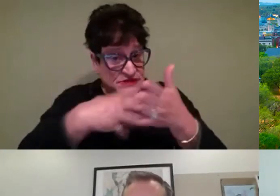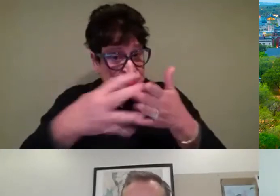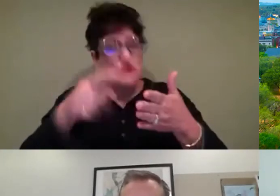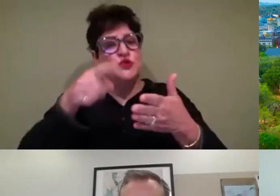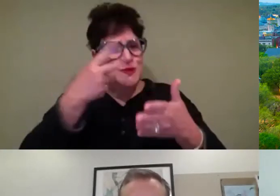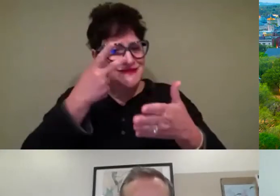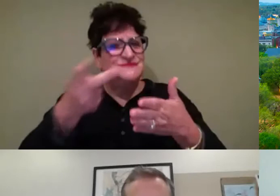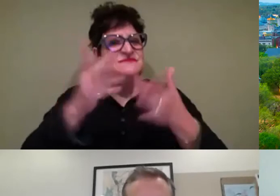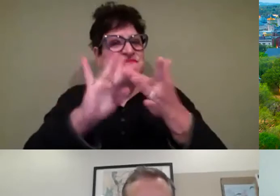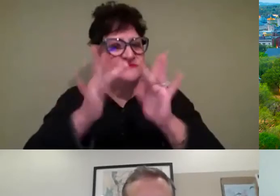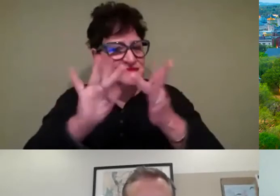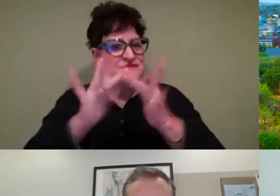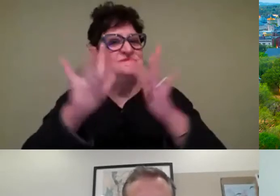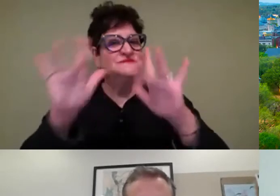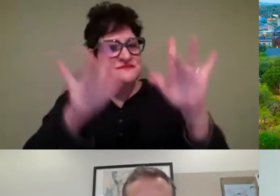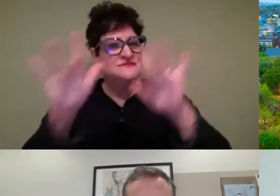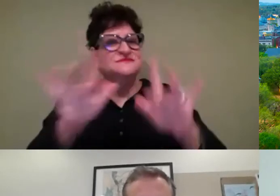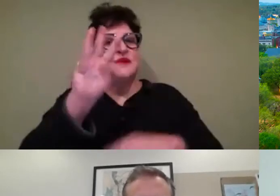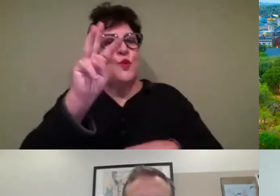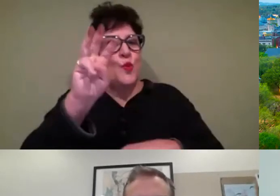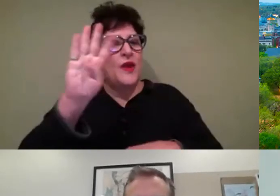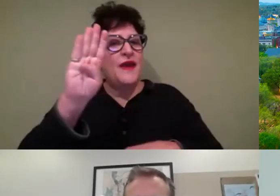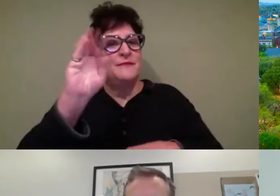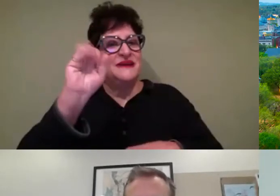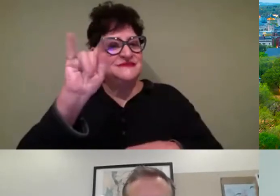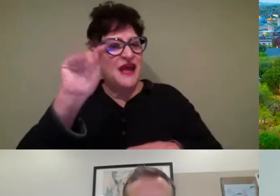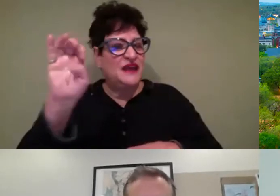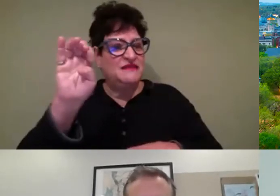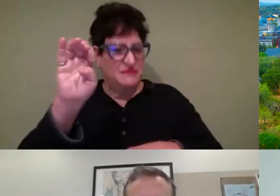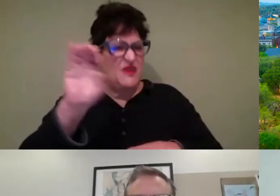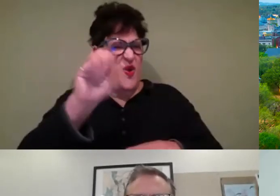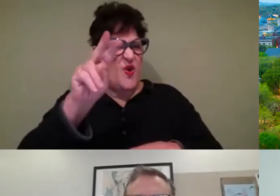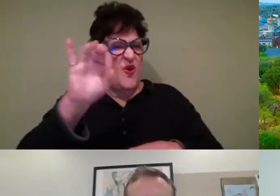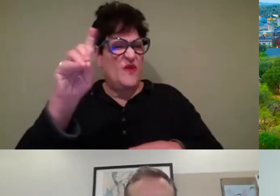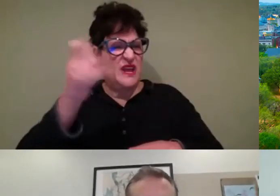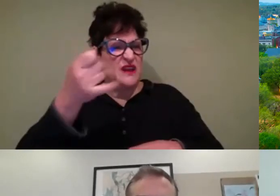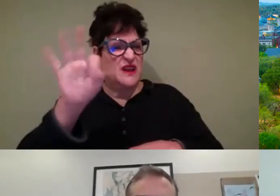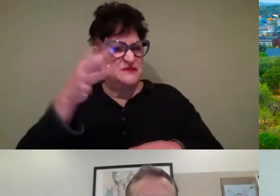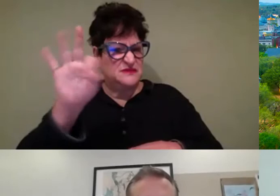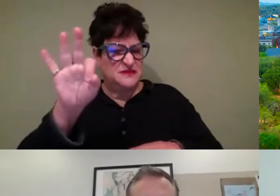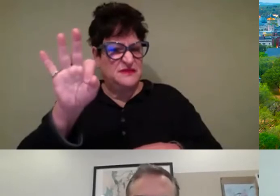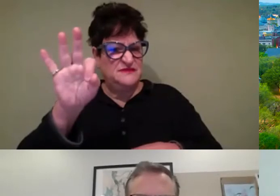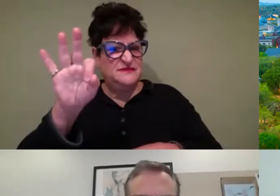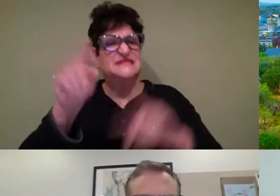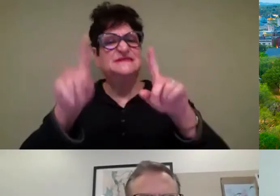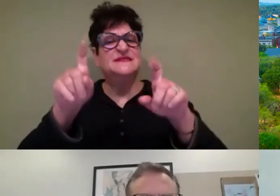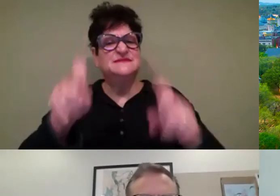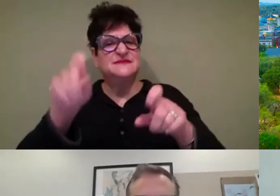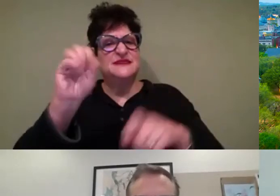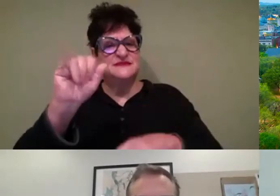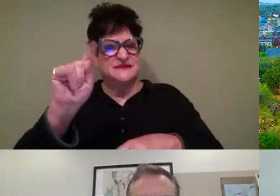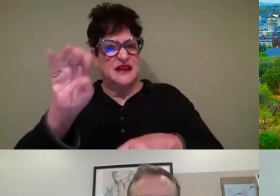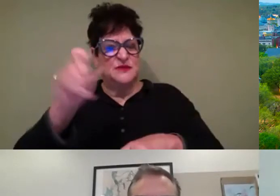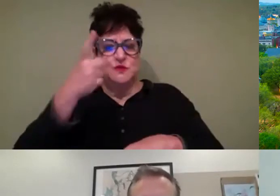individuals to the New Haven COVID-19 testing site to stay up to date on the different schedules that we provide each week. Gotcha.